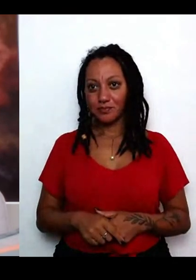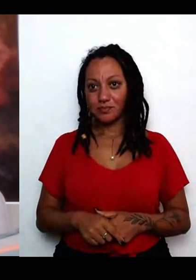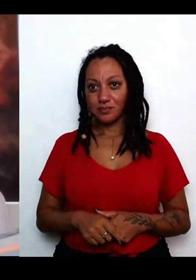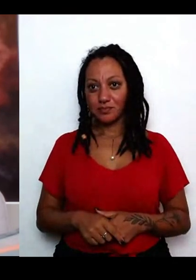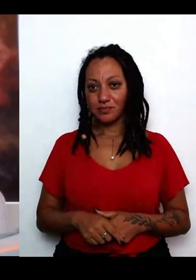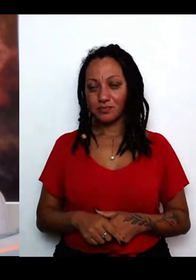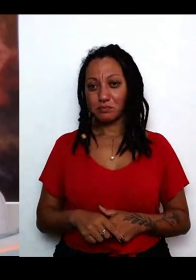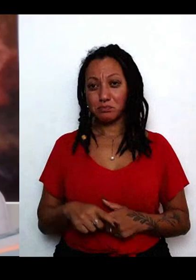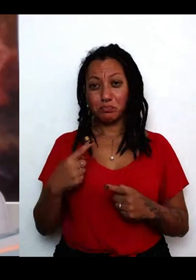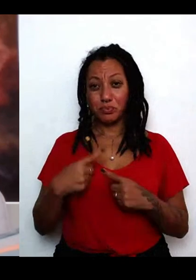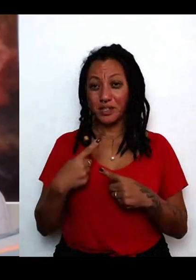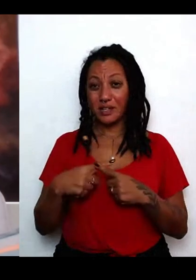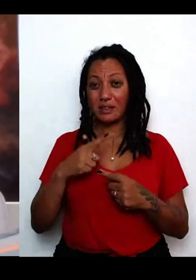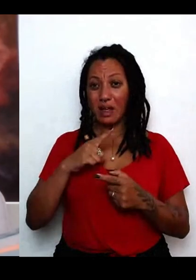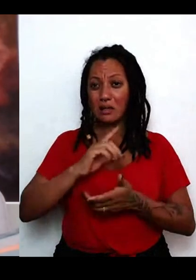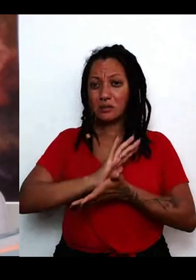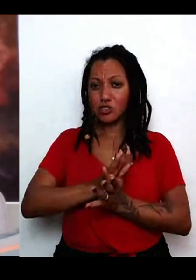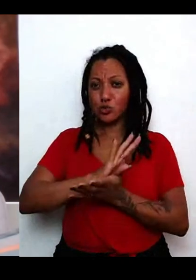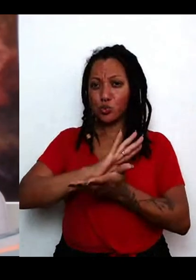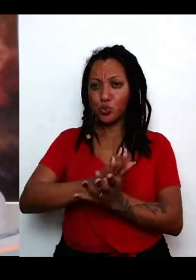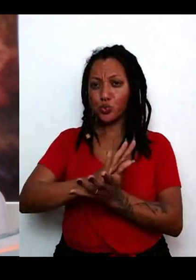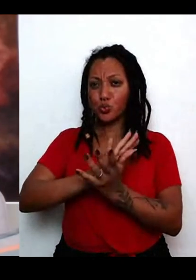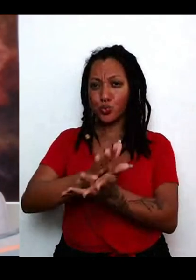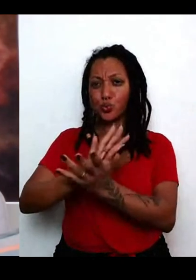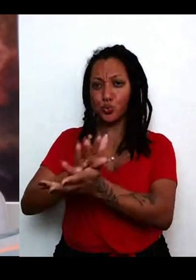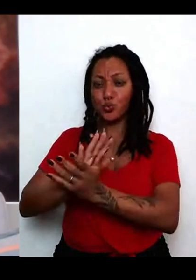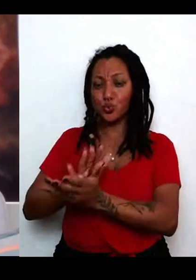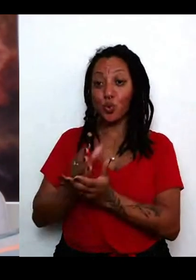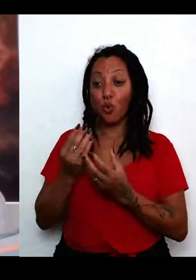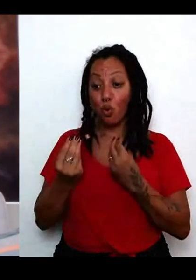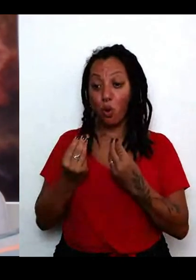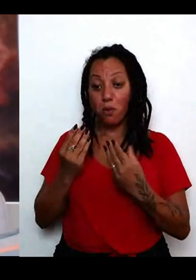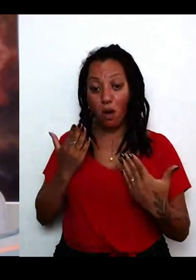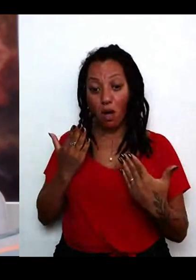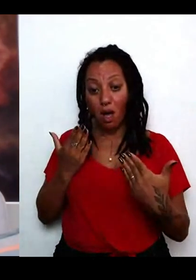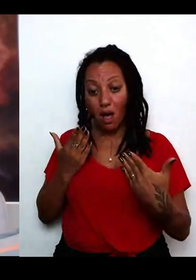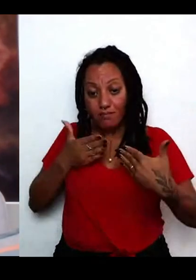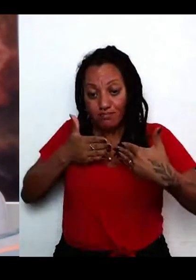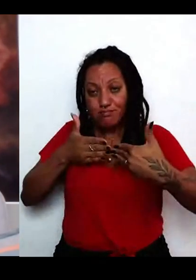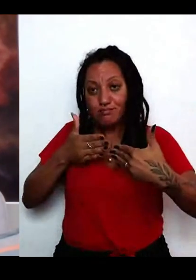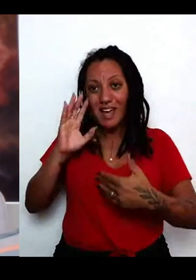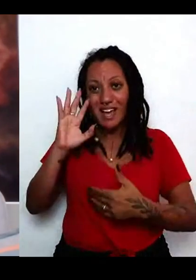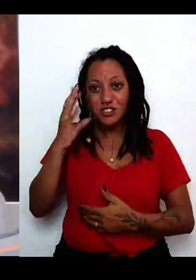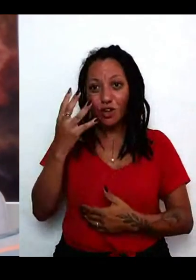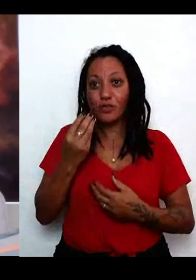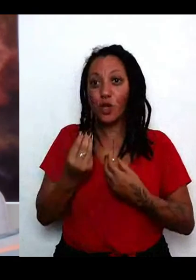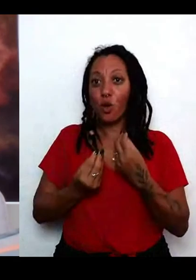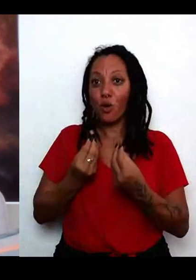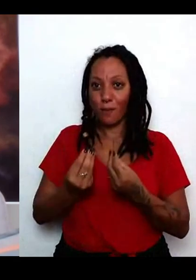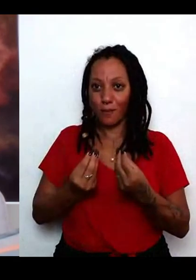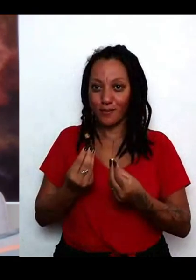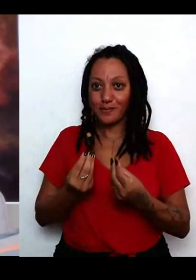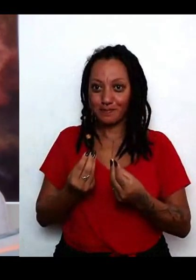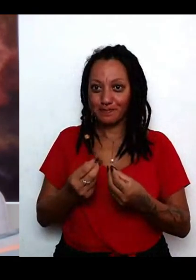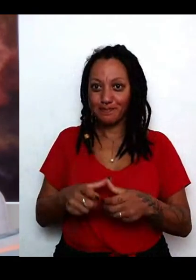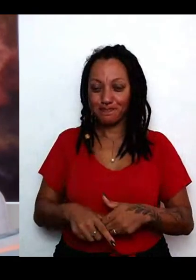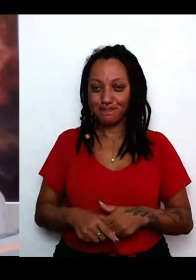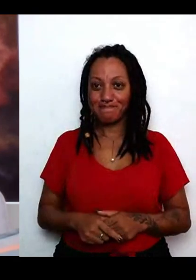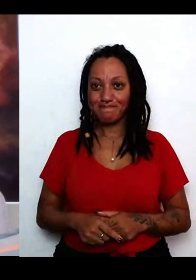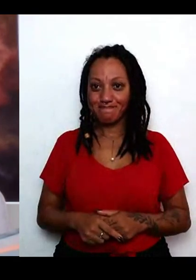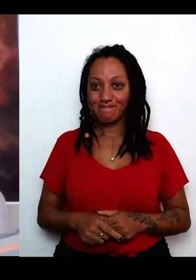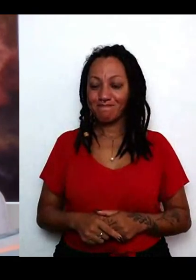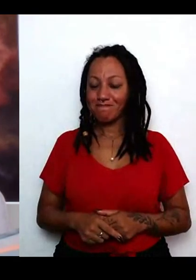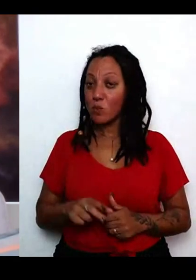entire world and us and the urgency of this seems to be lost